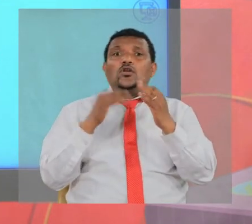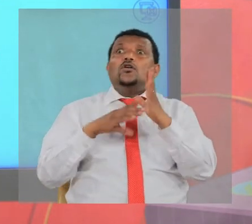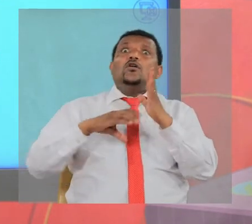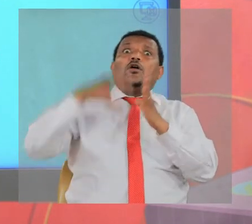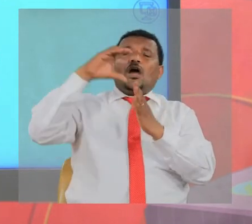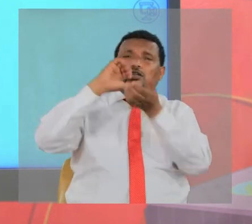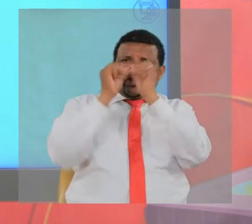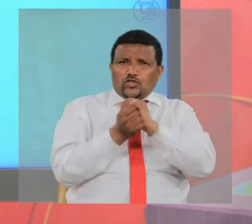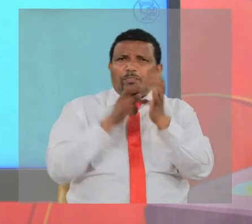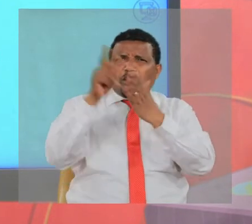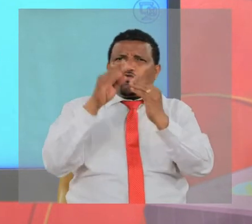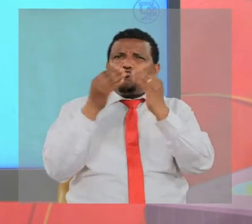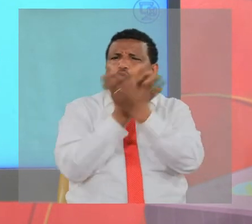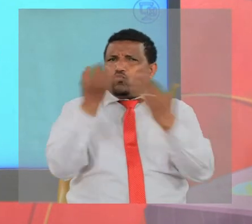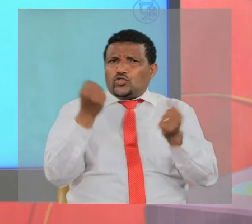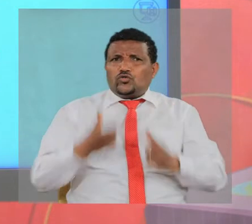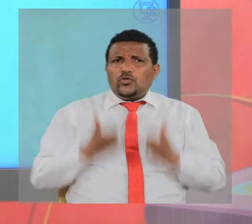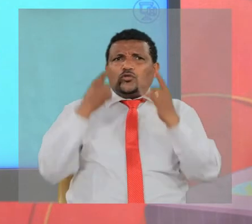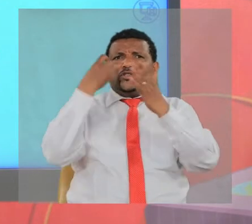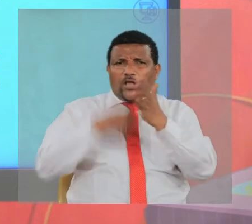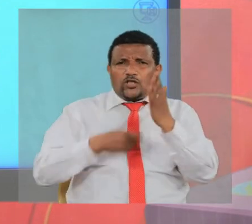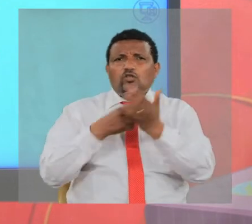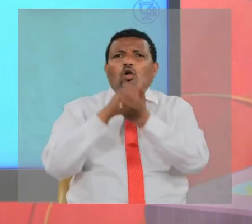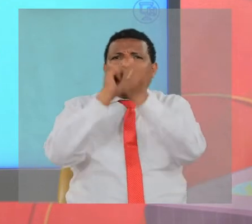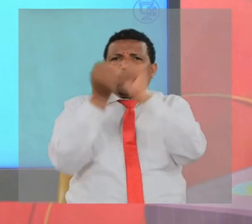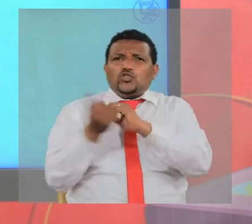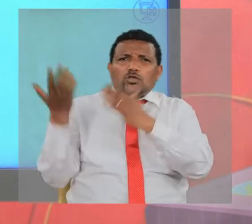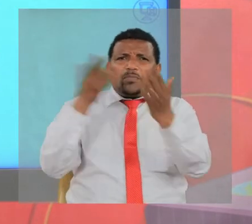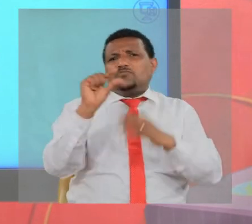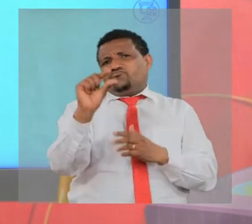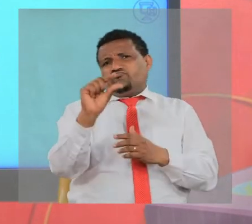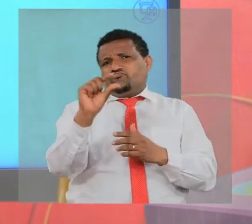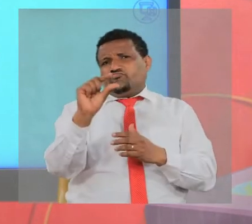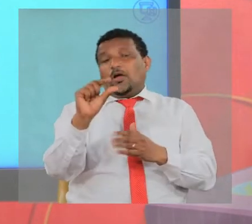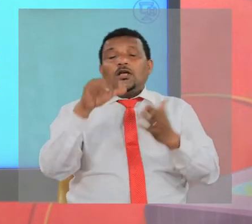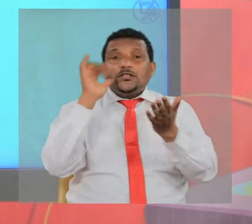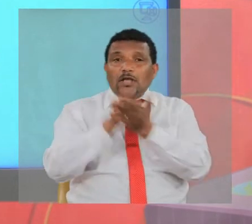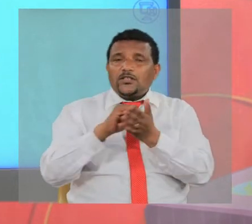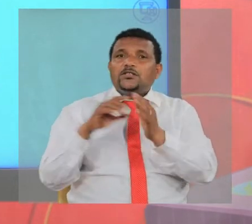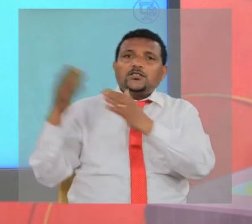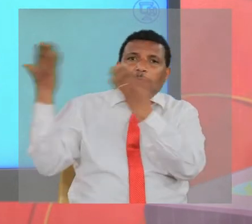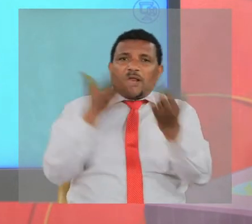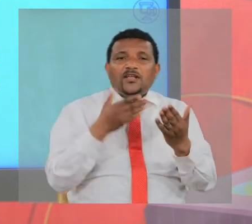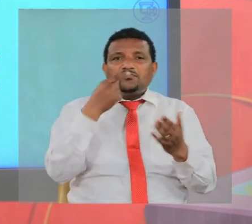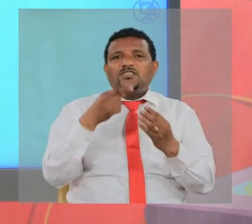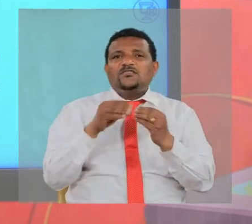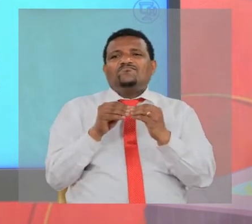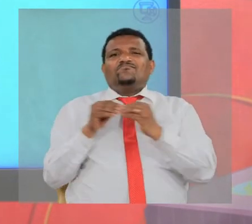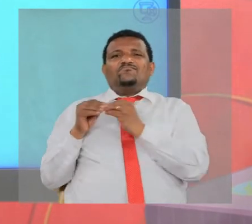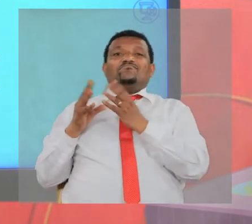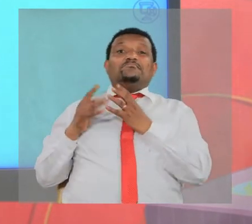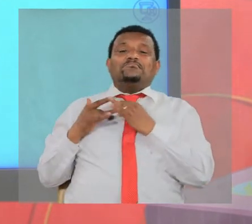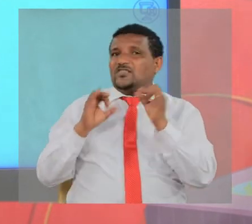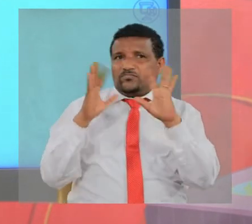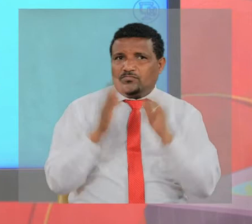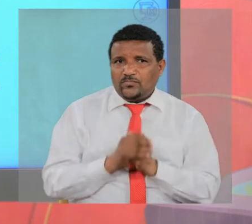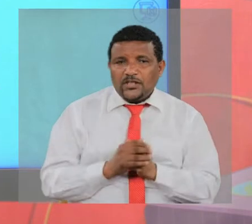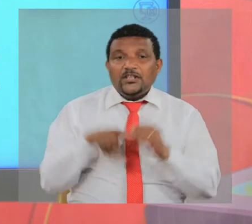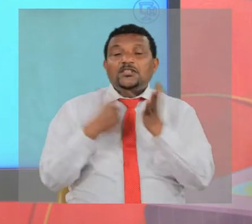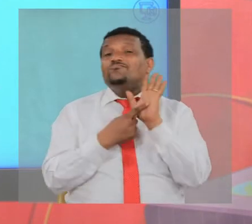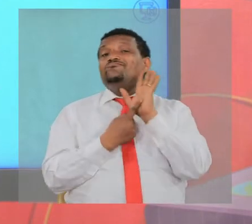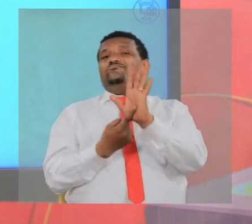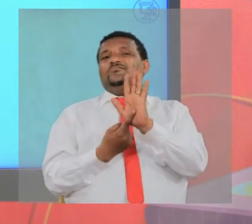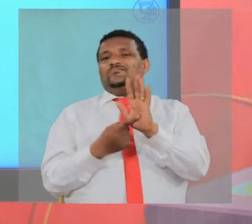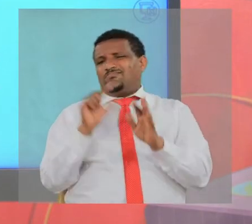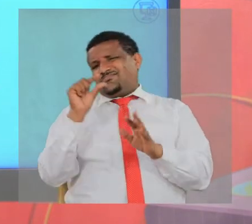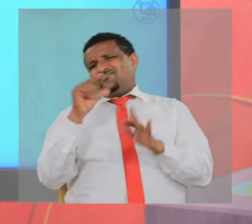higher change in price of a commodity, if the resulting change in quantity supplied is too small, then the supplier is said to be inelastic, indicating that he